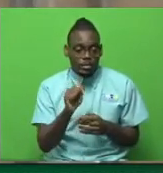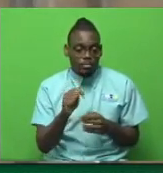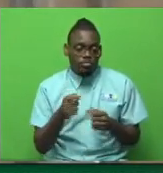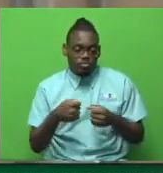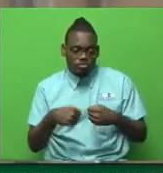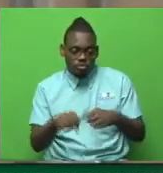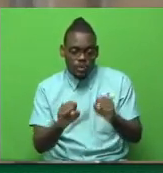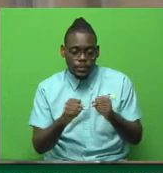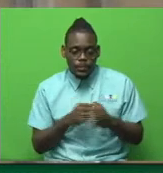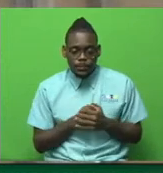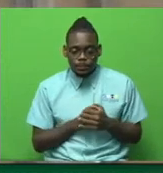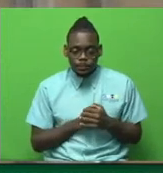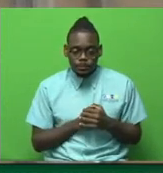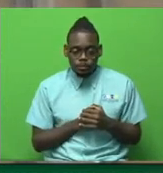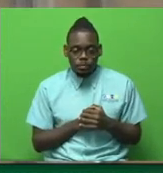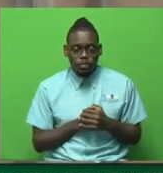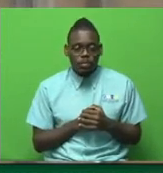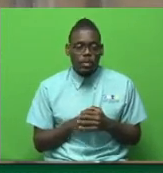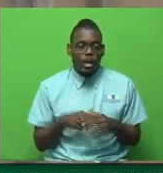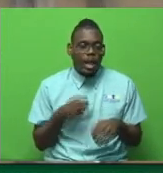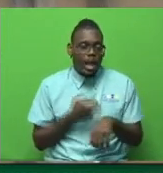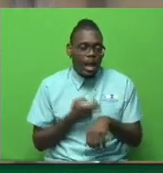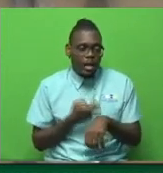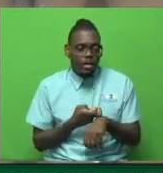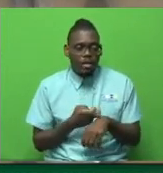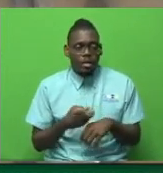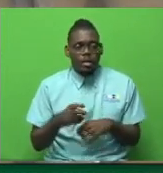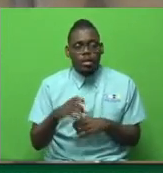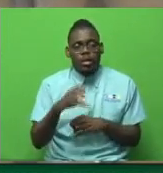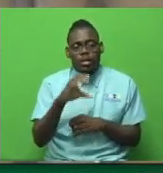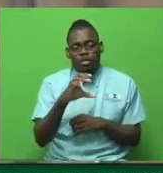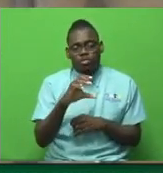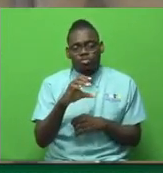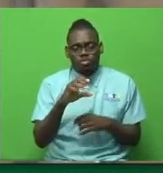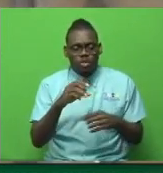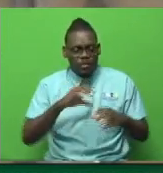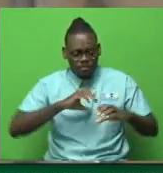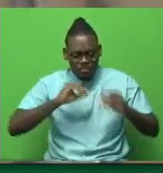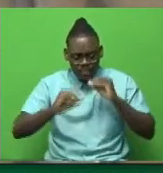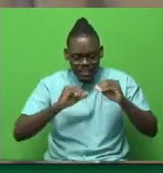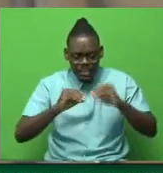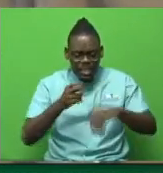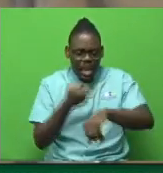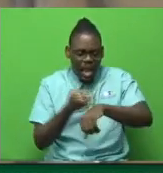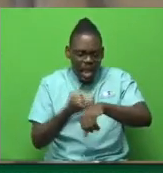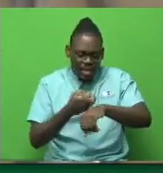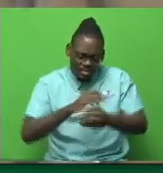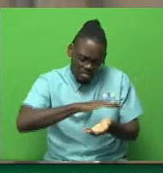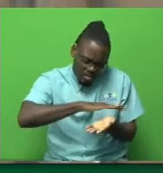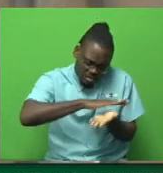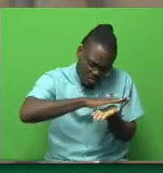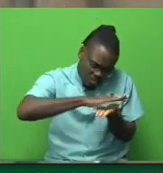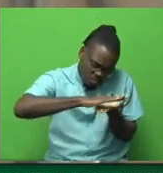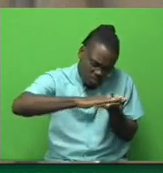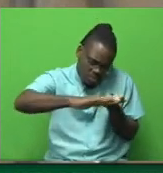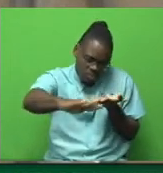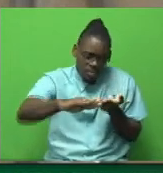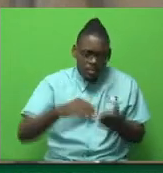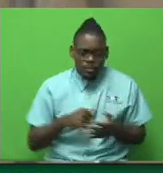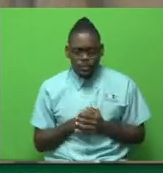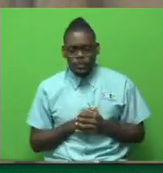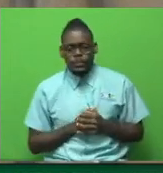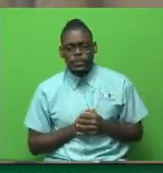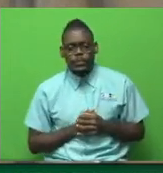concrete works and drainage ongoing works at San Antonio Street San Juan First Avenue Road